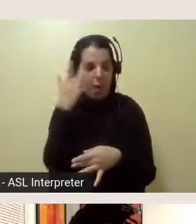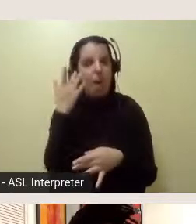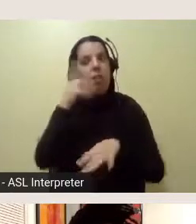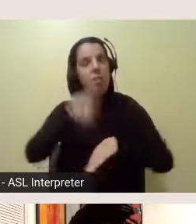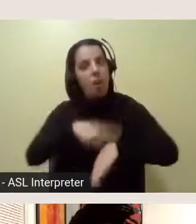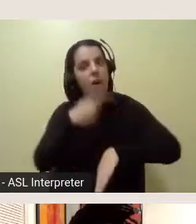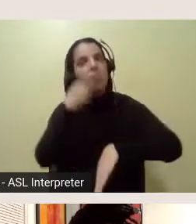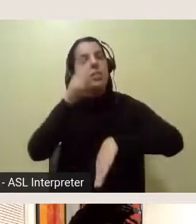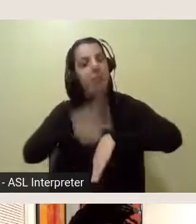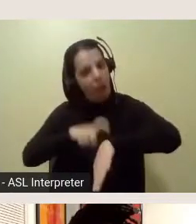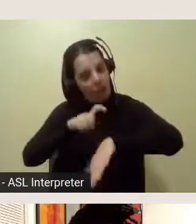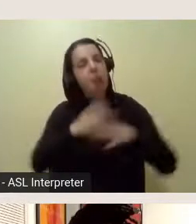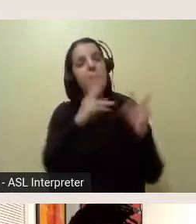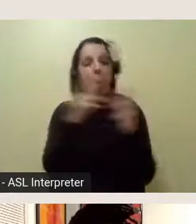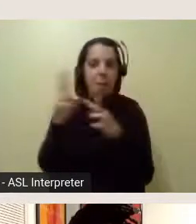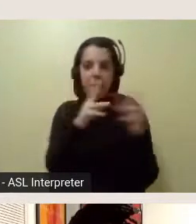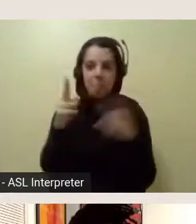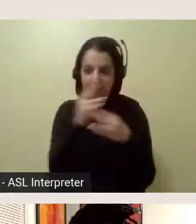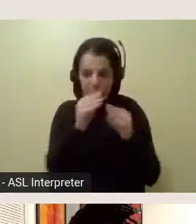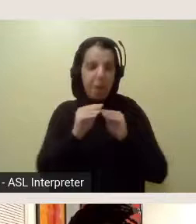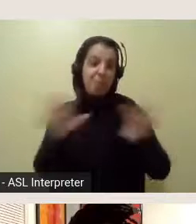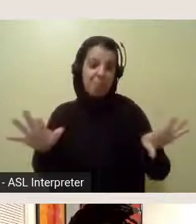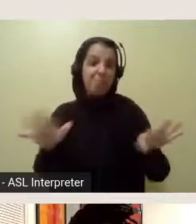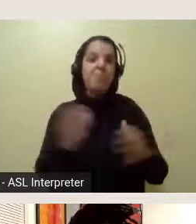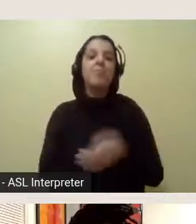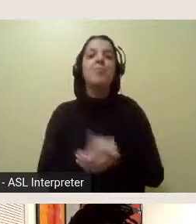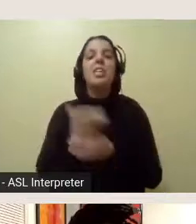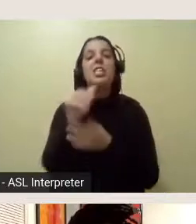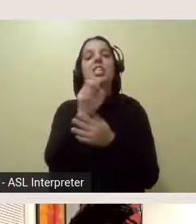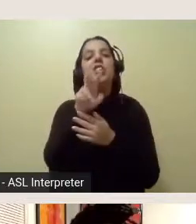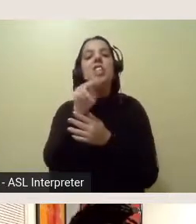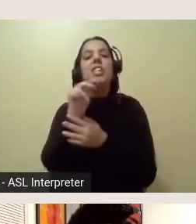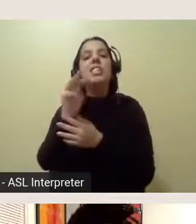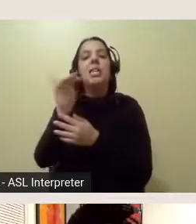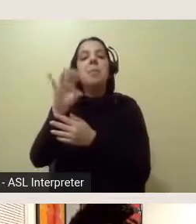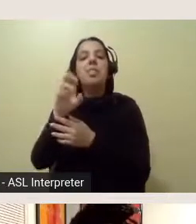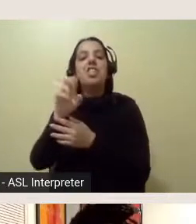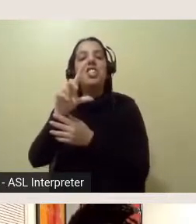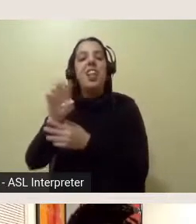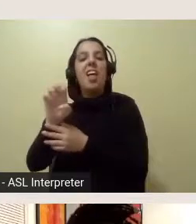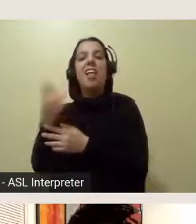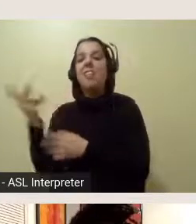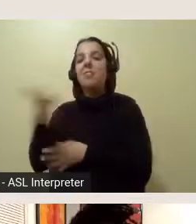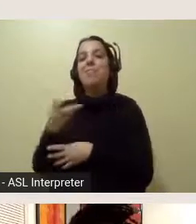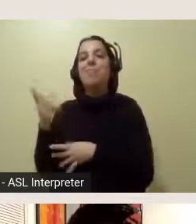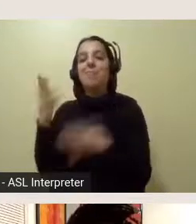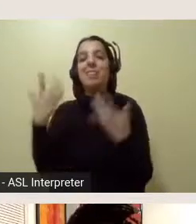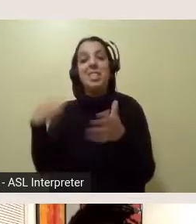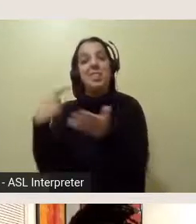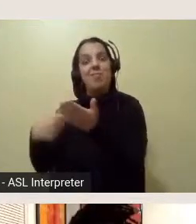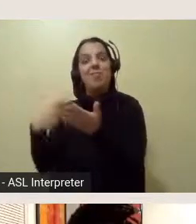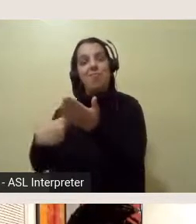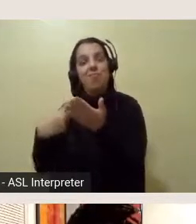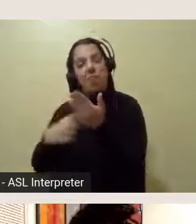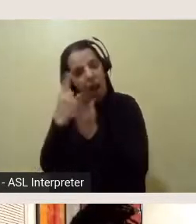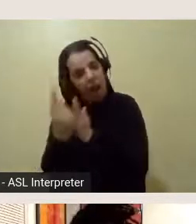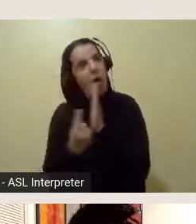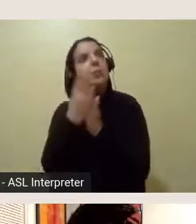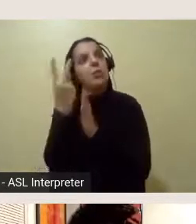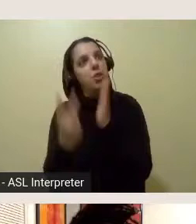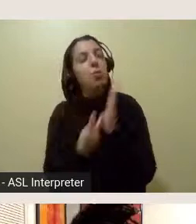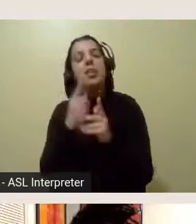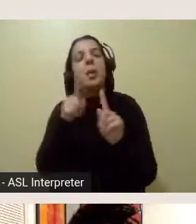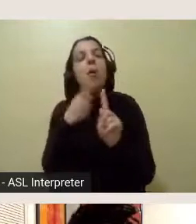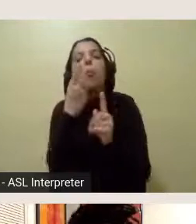know, Jason and Michelle and I have had like, you know, hour, 2 hour, 3 hour long conversations about one line, and that's how it goes.